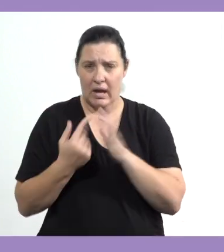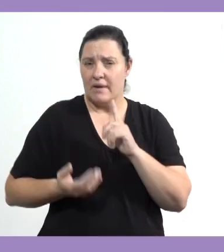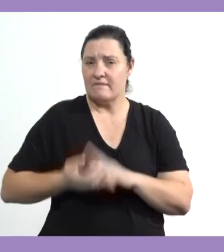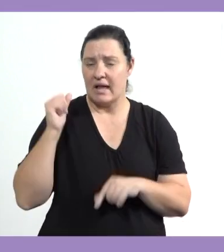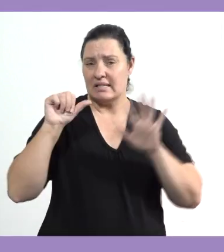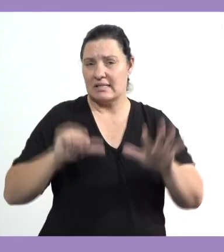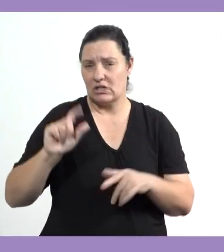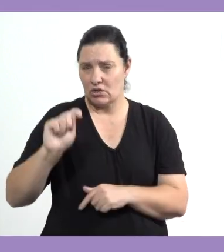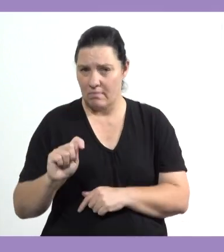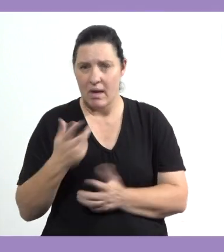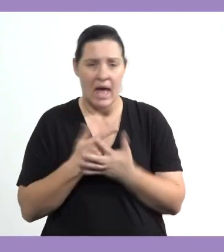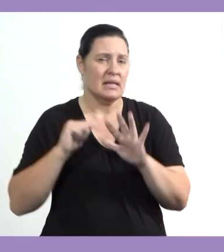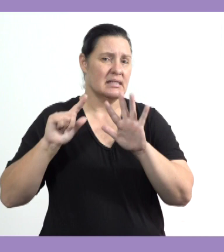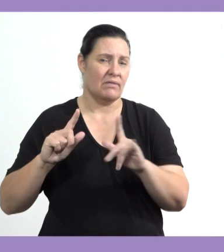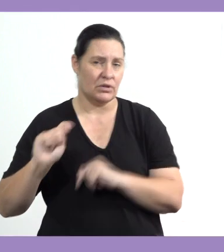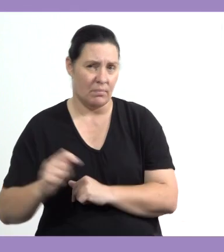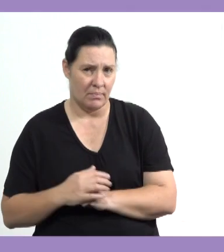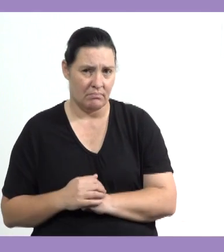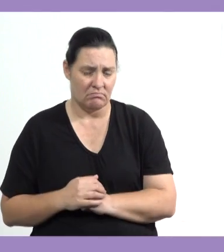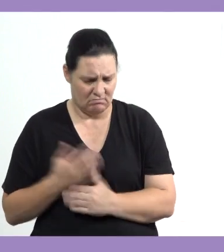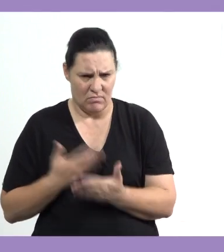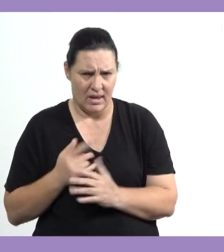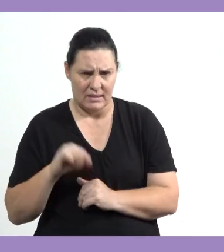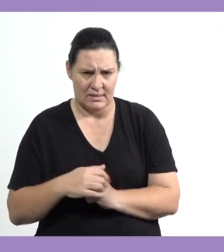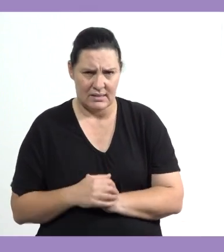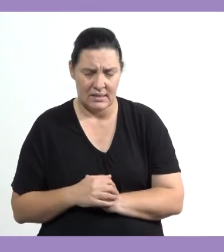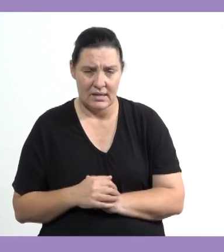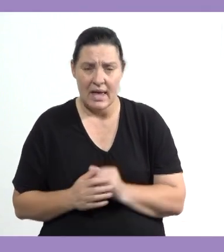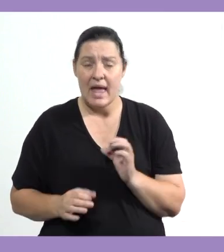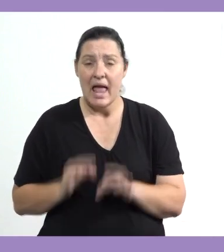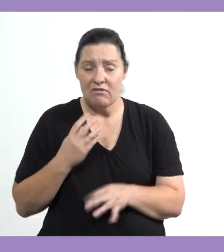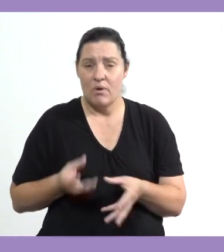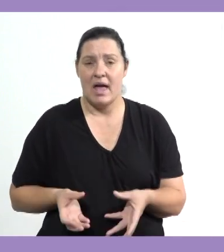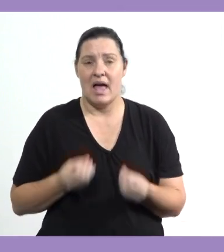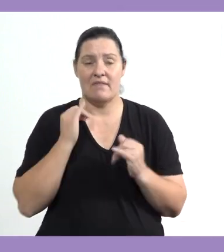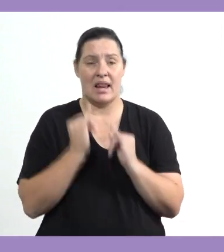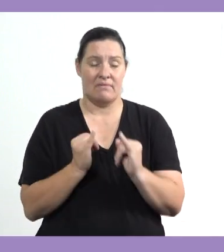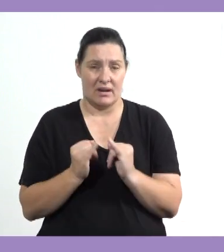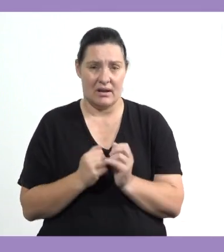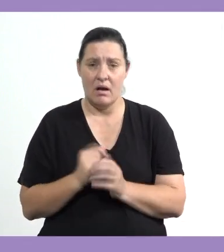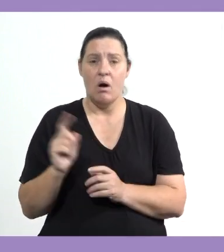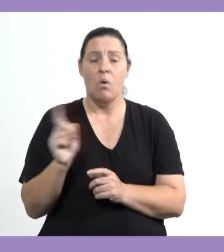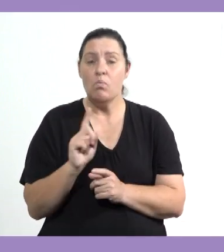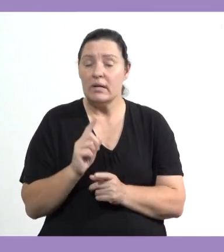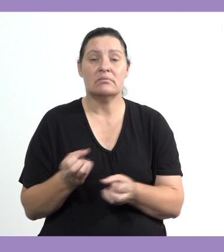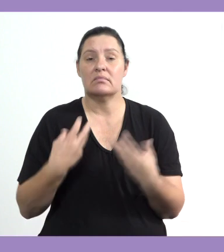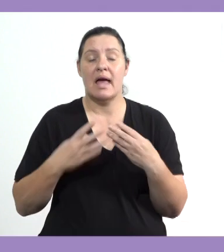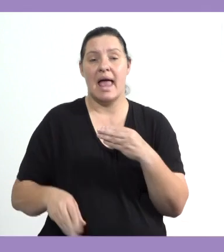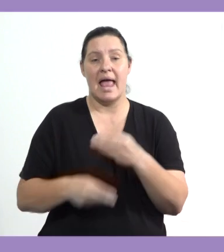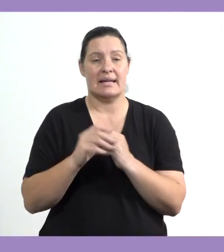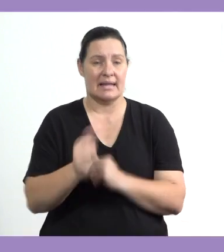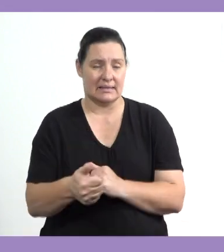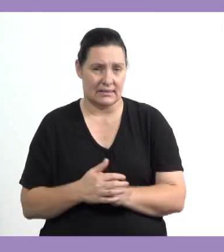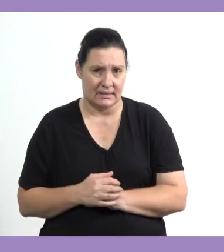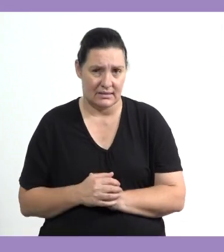find the sixth term and the seventh term? Of course we can. If we have 11 there, what number am I going to